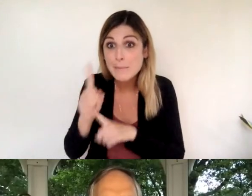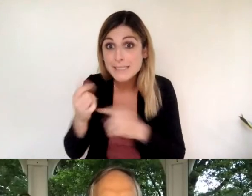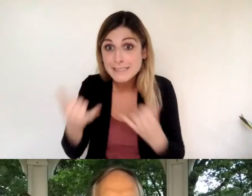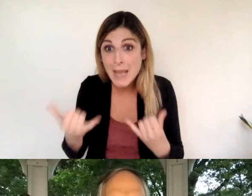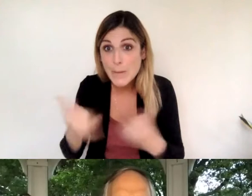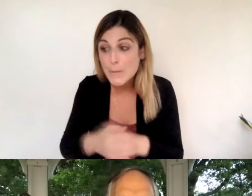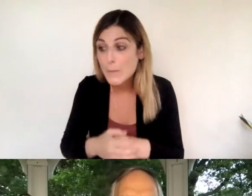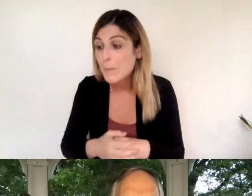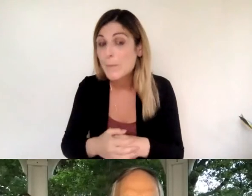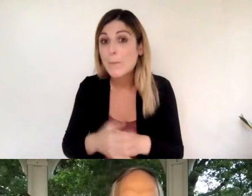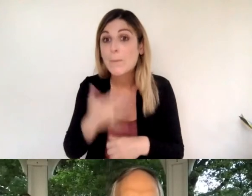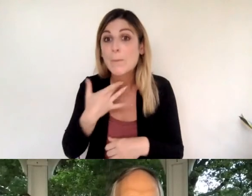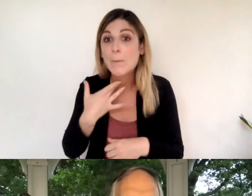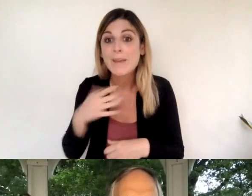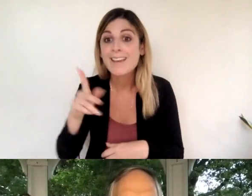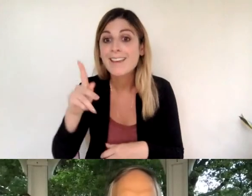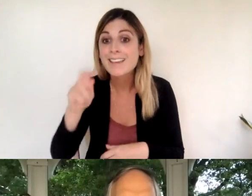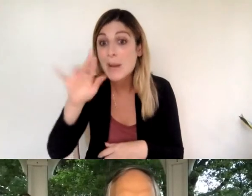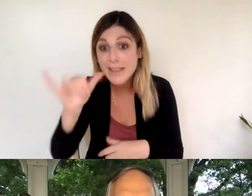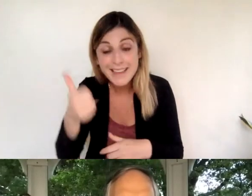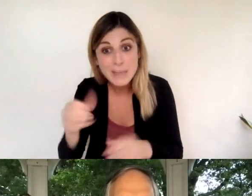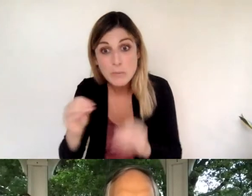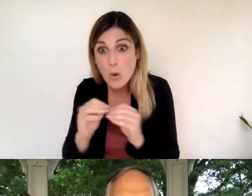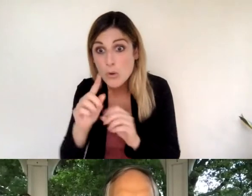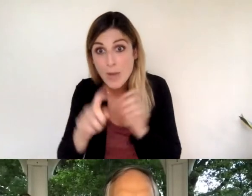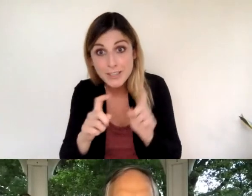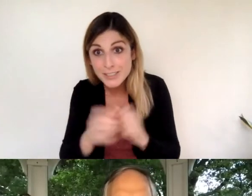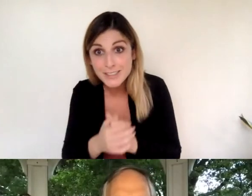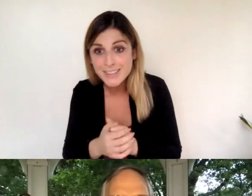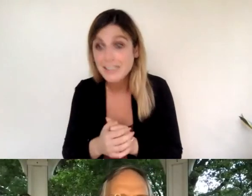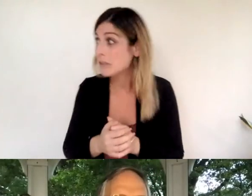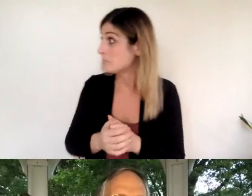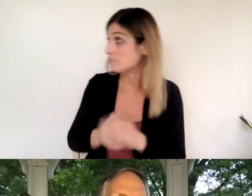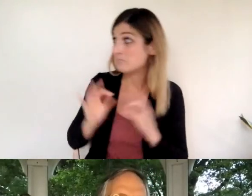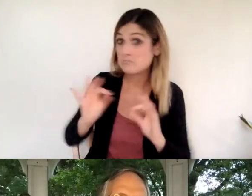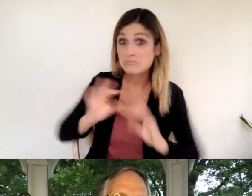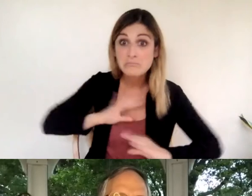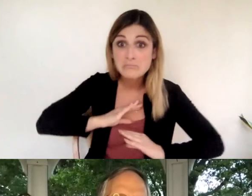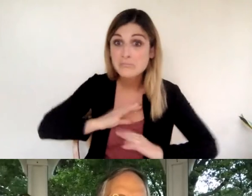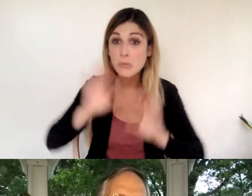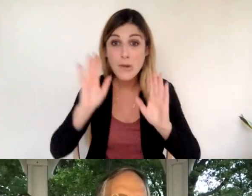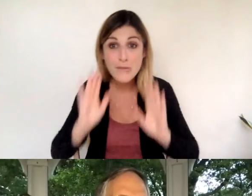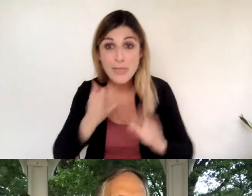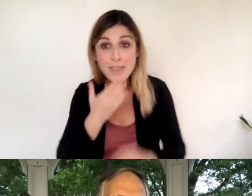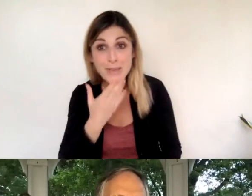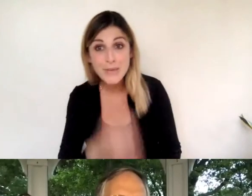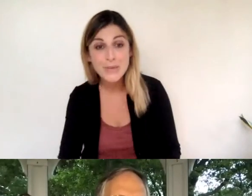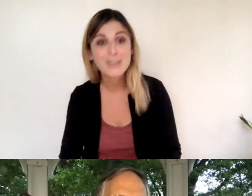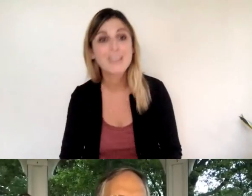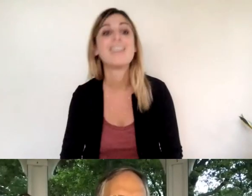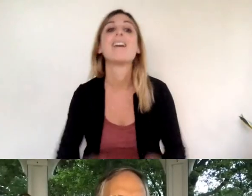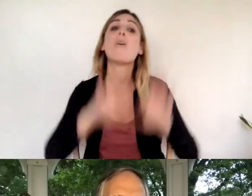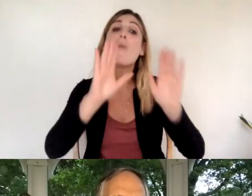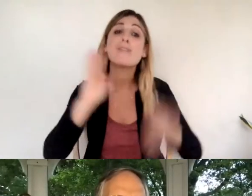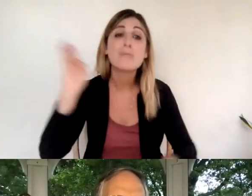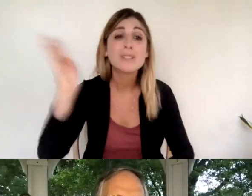And Carrie, do you have any more questions or thoughts? No, I think we're good. That was wonderful. Great. Thank you. Yeah, Ginny, this was a wonderful presentation.